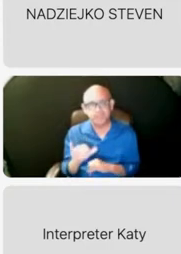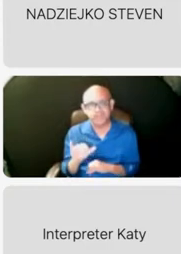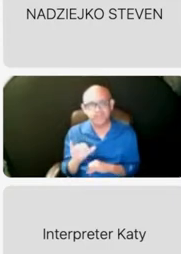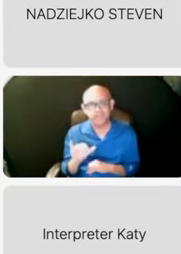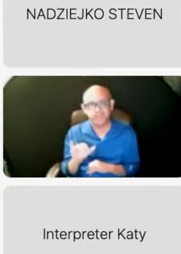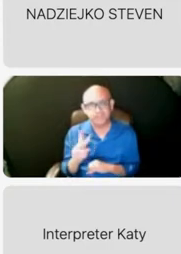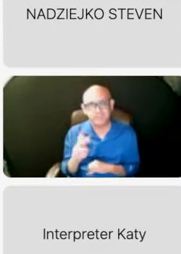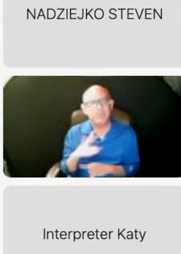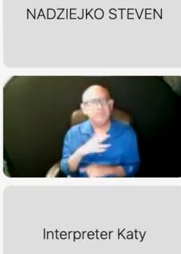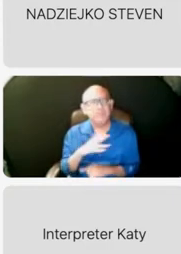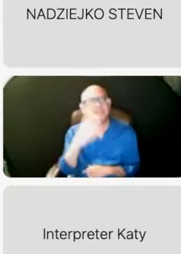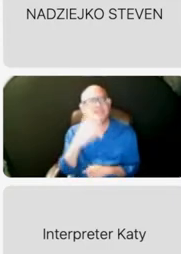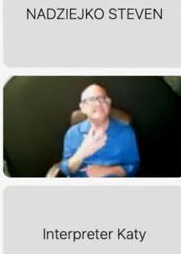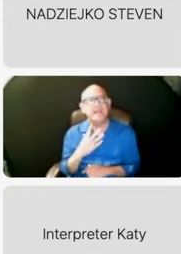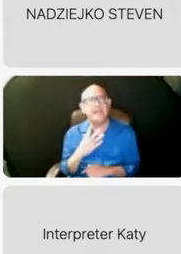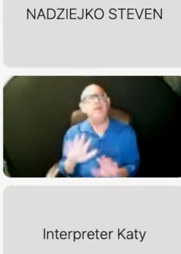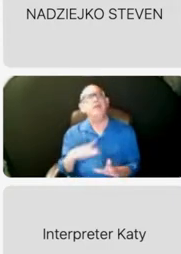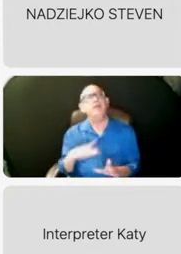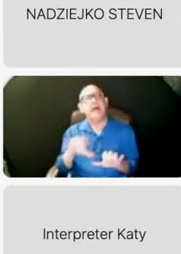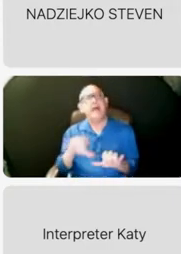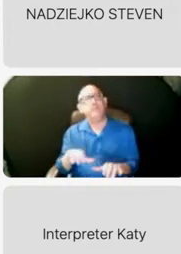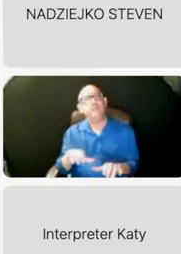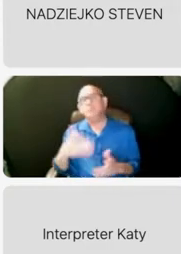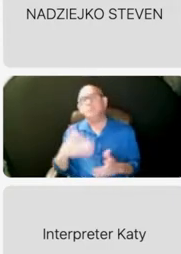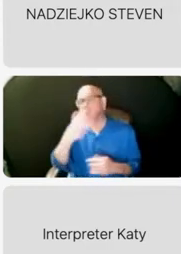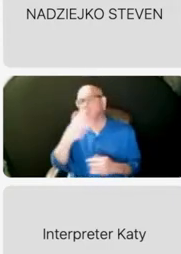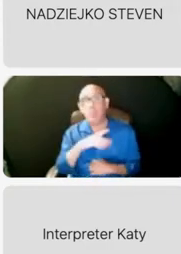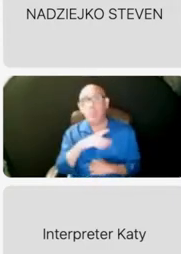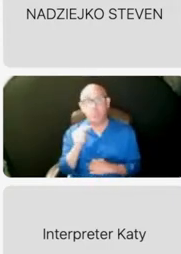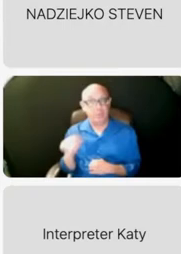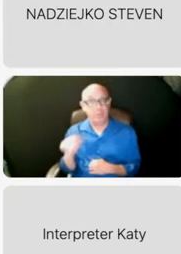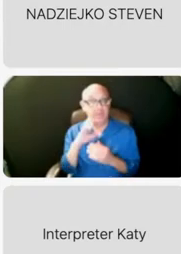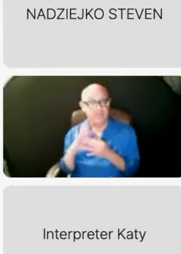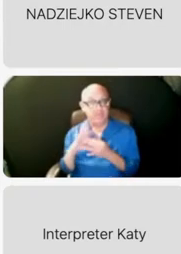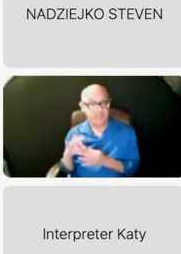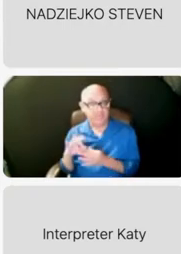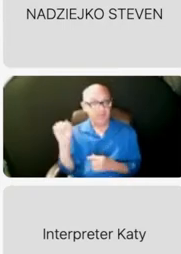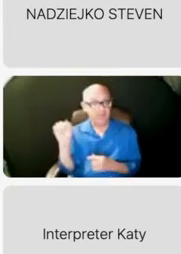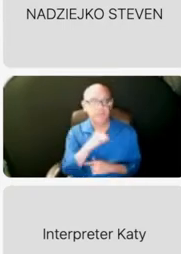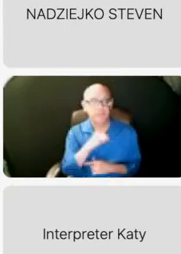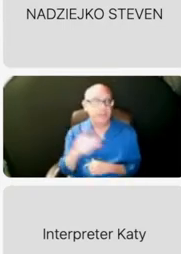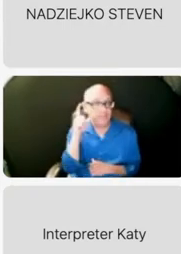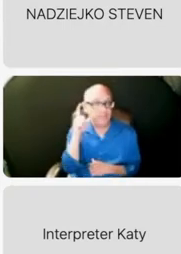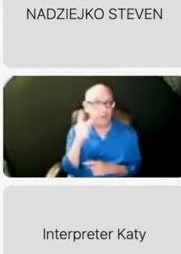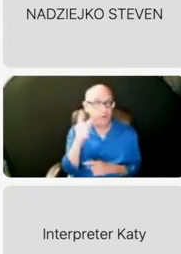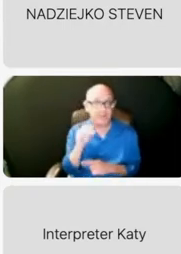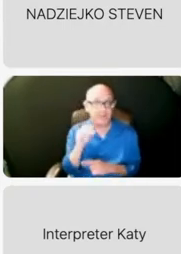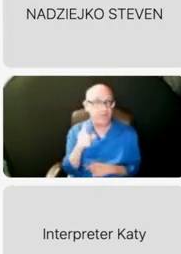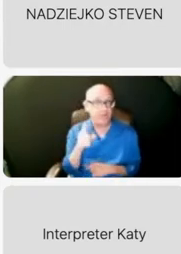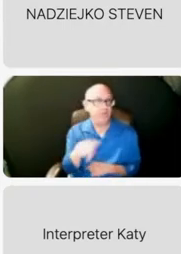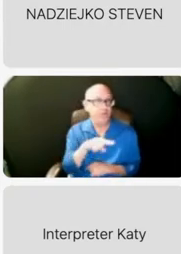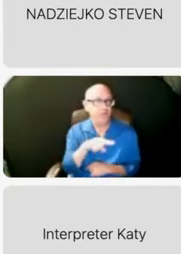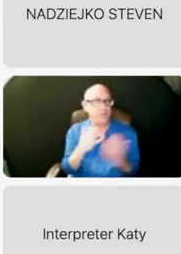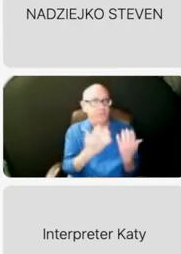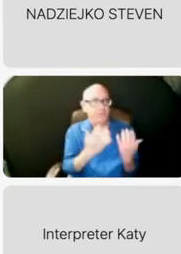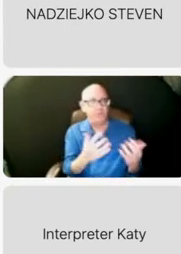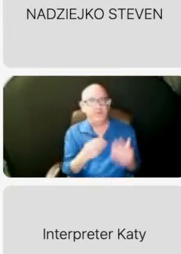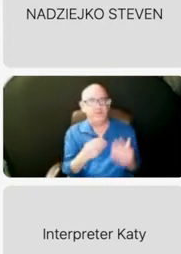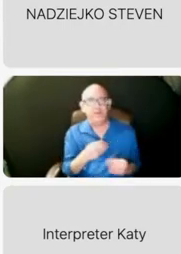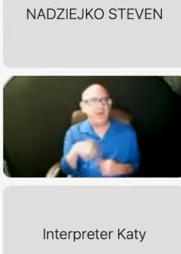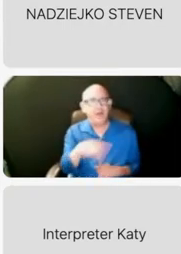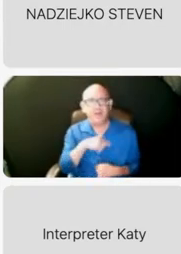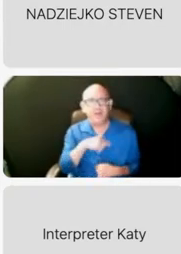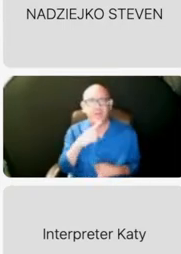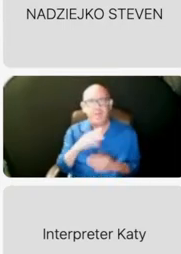and then just how you do it but what's sad is these comments in mine are not being heard by your your white audience i wouldn't want the kids here i've said that before and i wouldn't